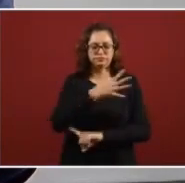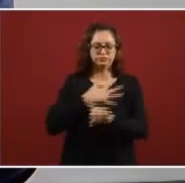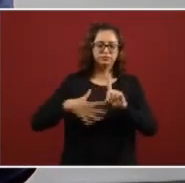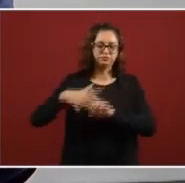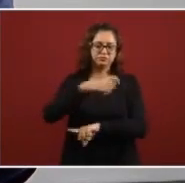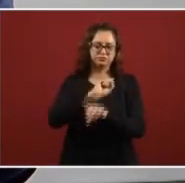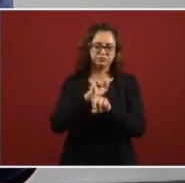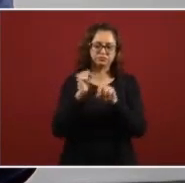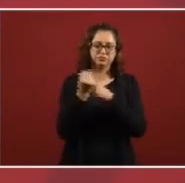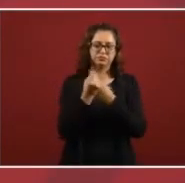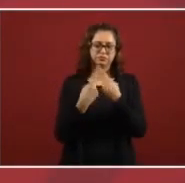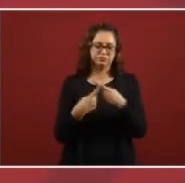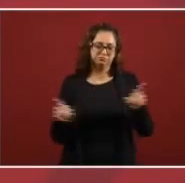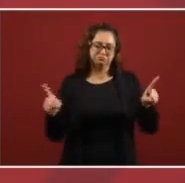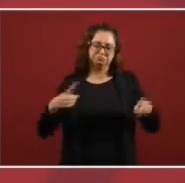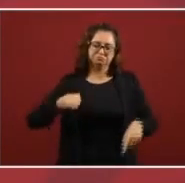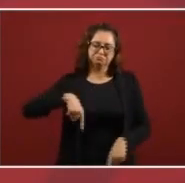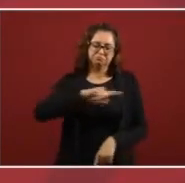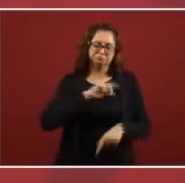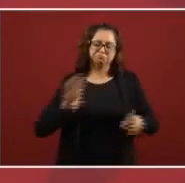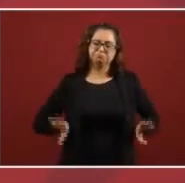Of course, that's a different case.